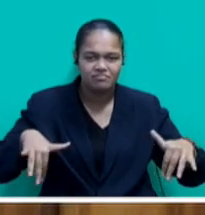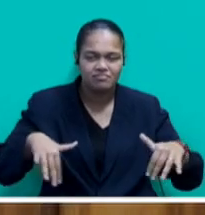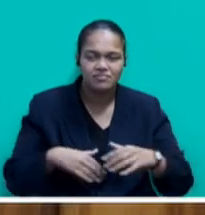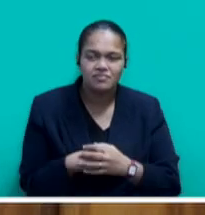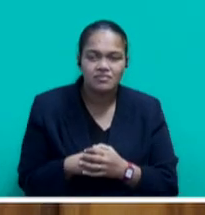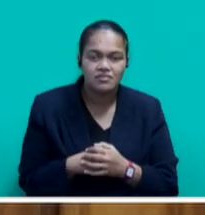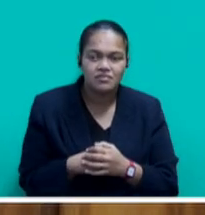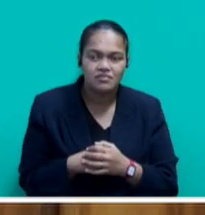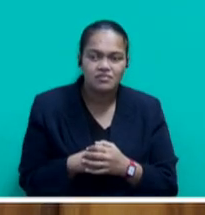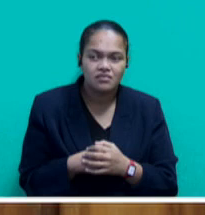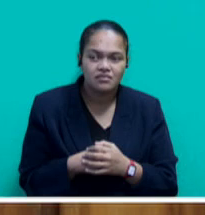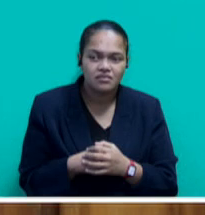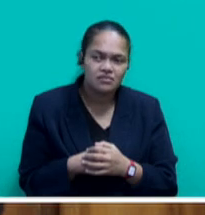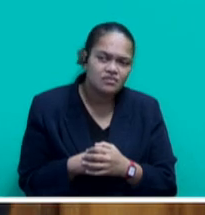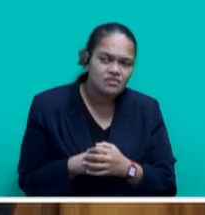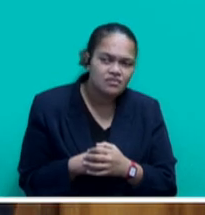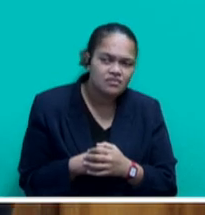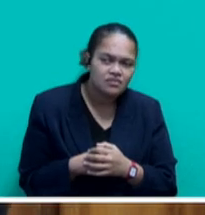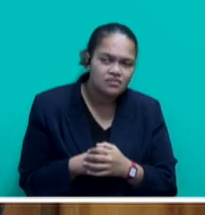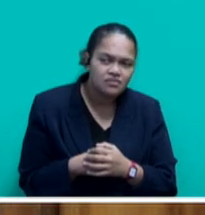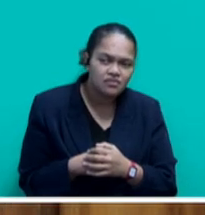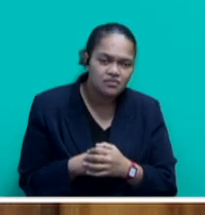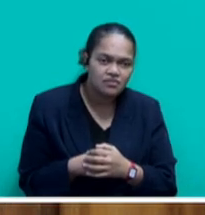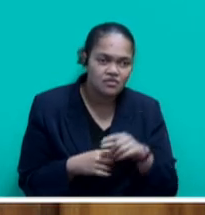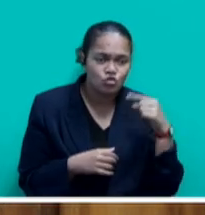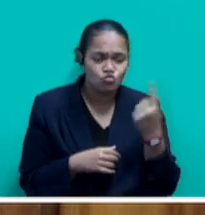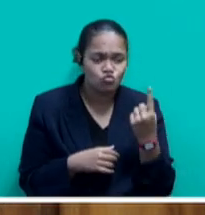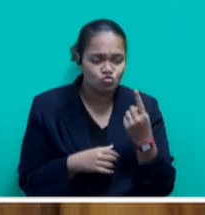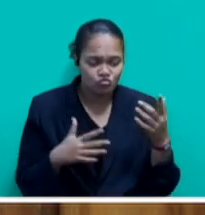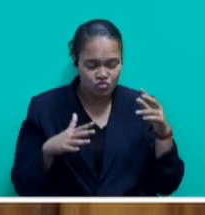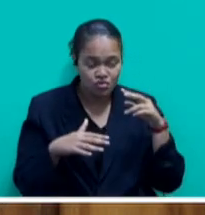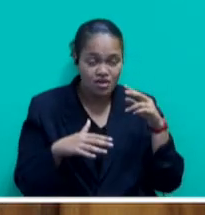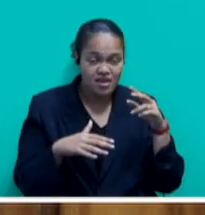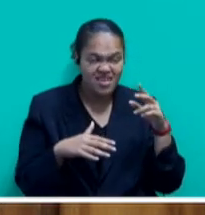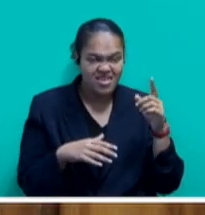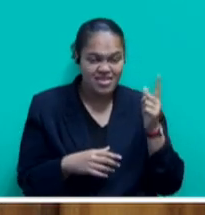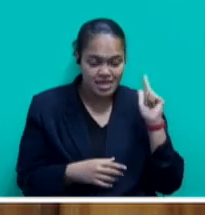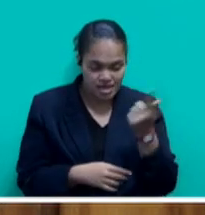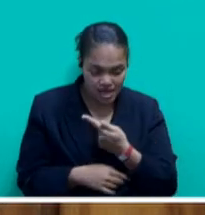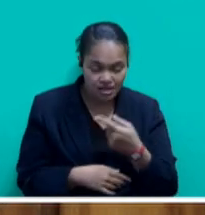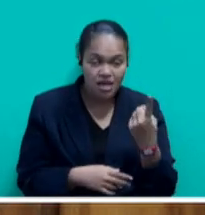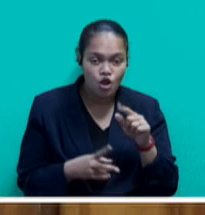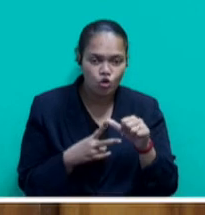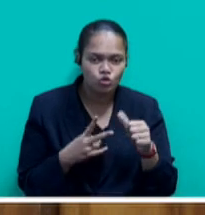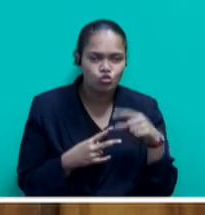the guests in the gallery and those that are watching from their own home.